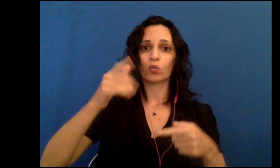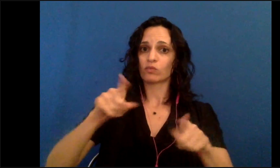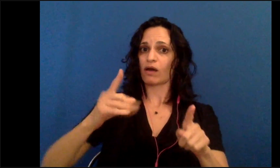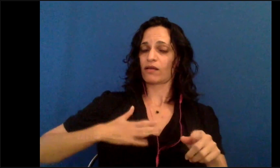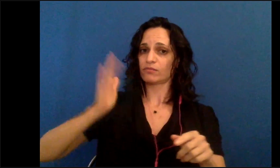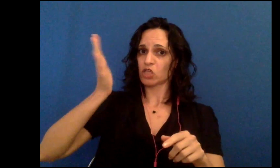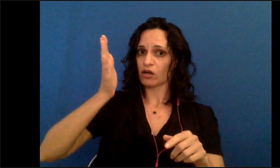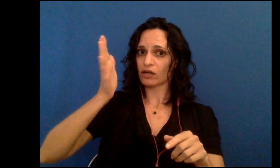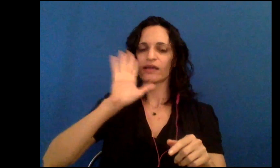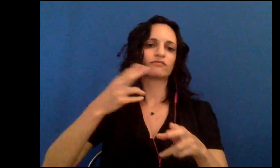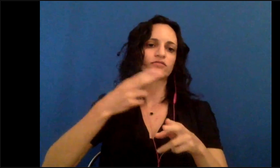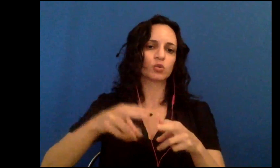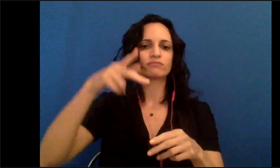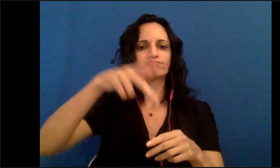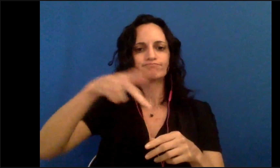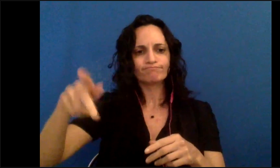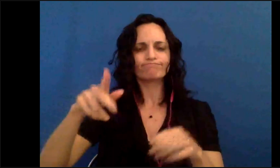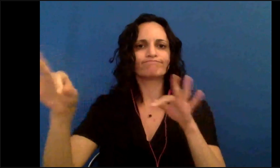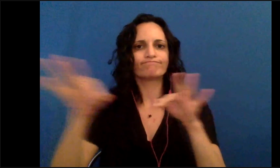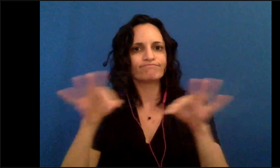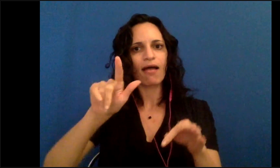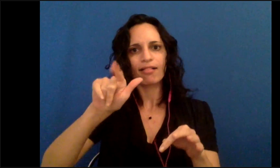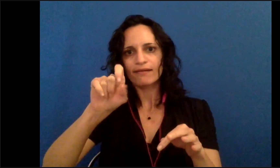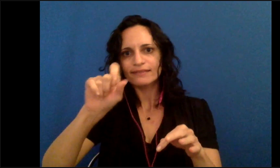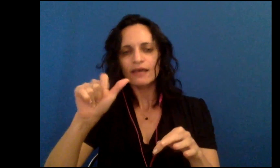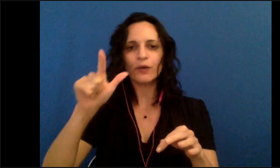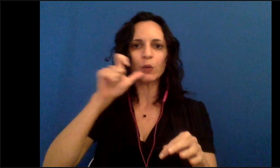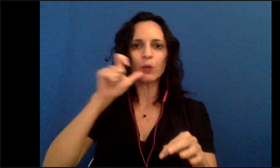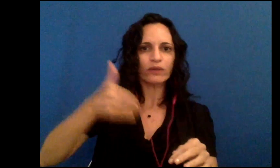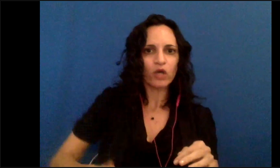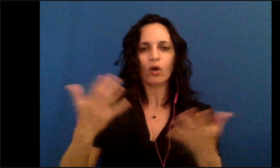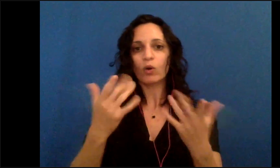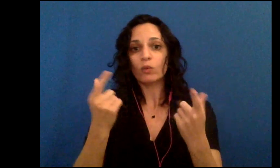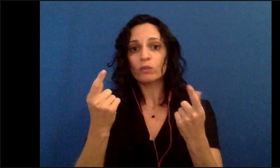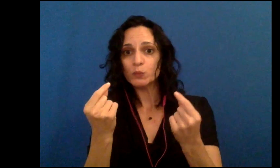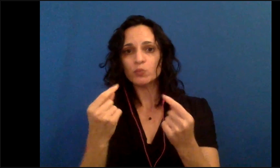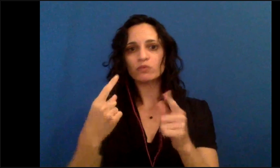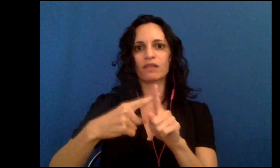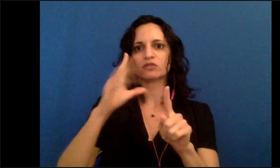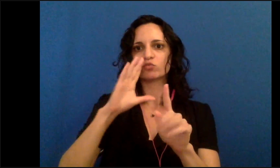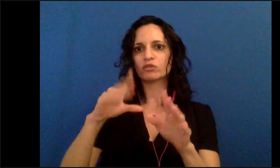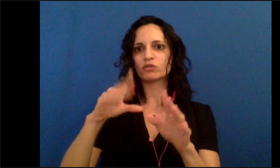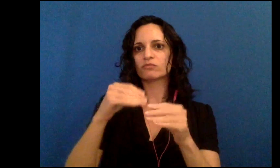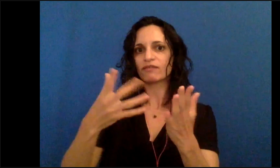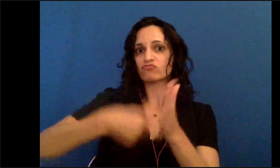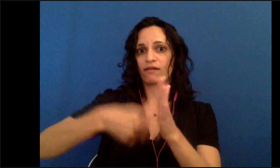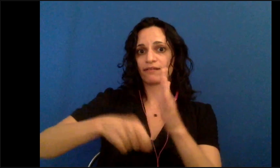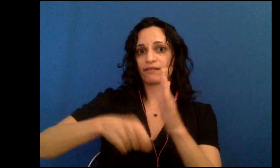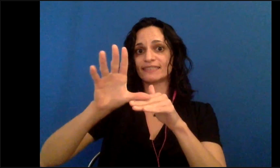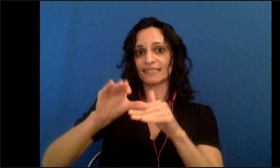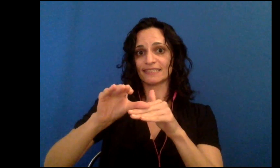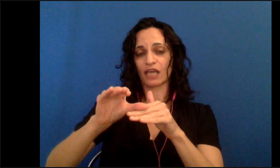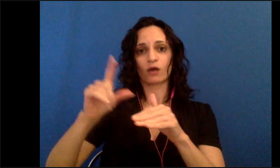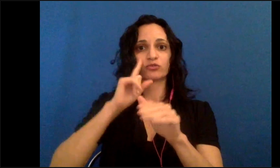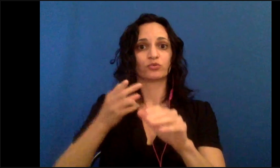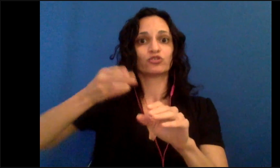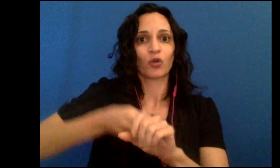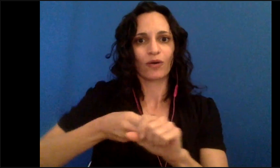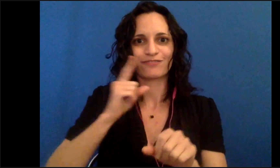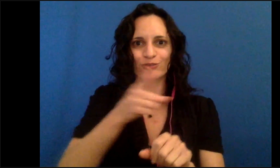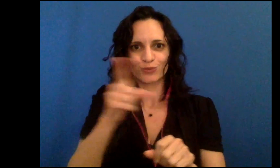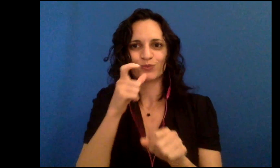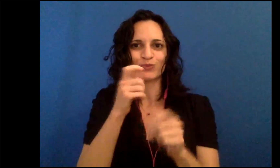do. You'll also see some information about a special membership discount for participants in this webinar. We're excited to present this webinar